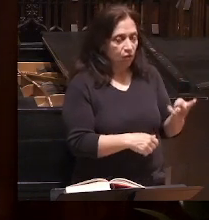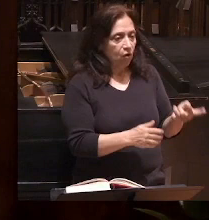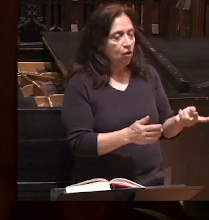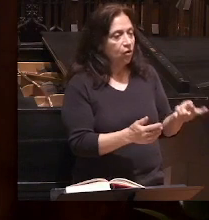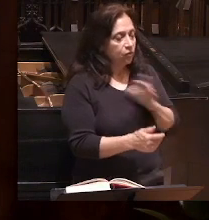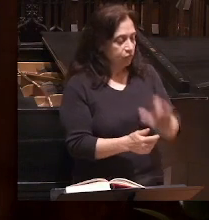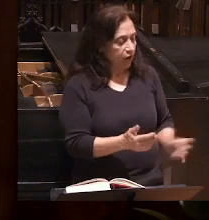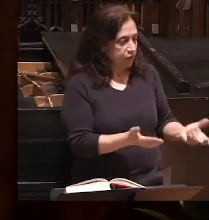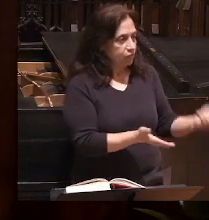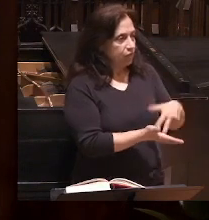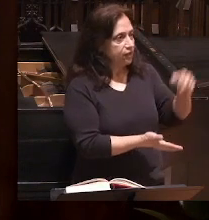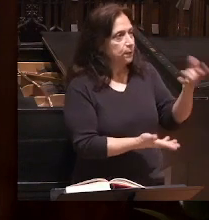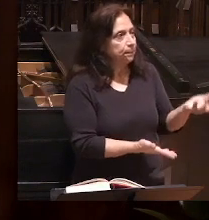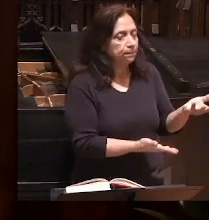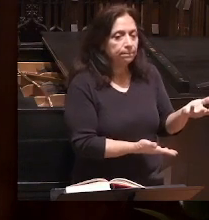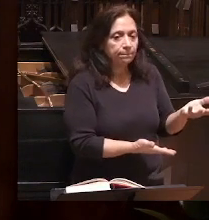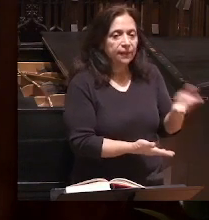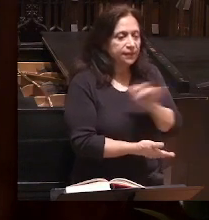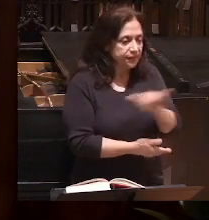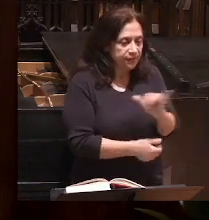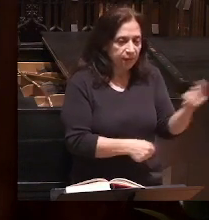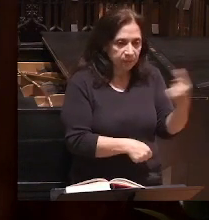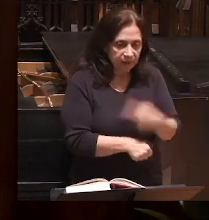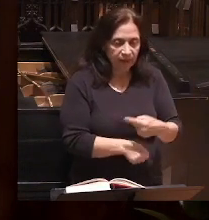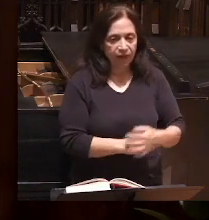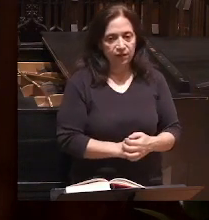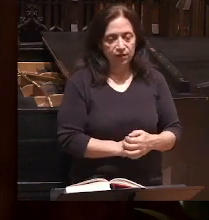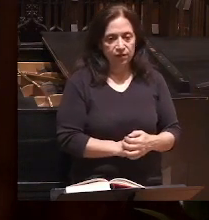risen Christ. And what I love about